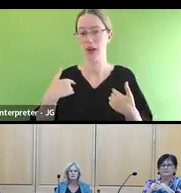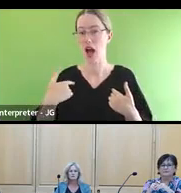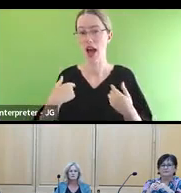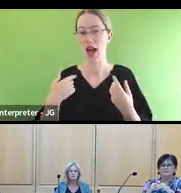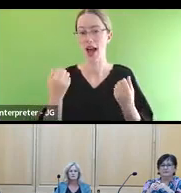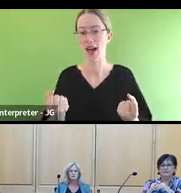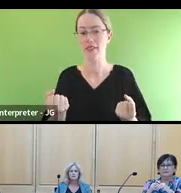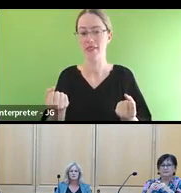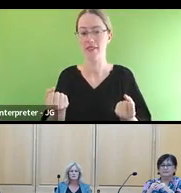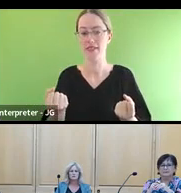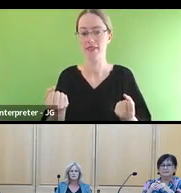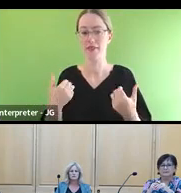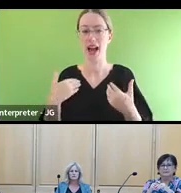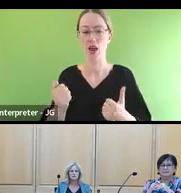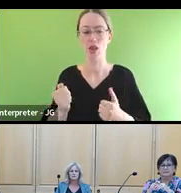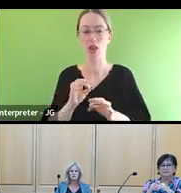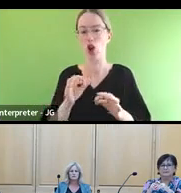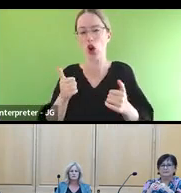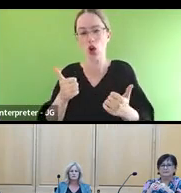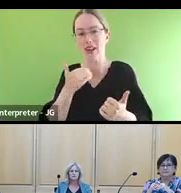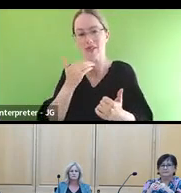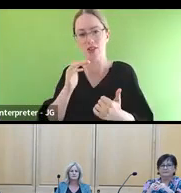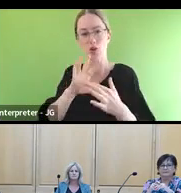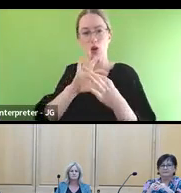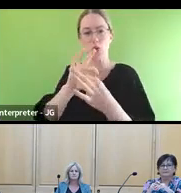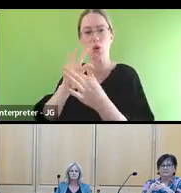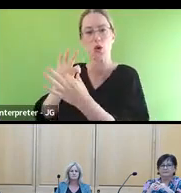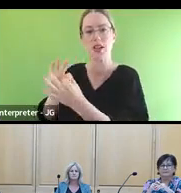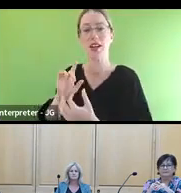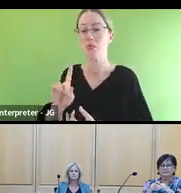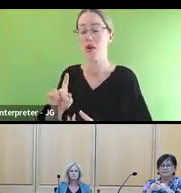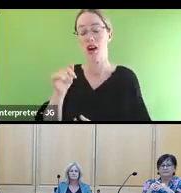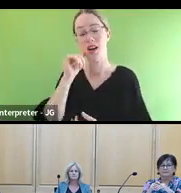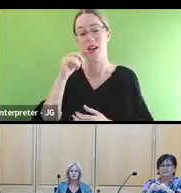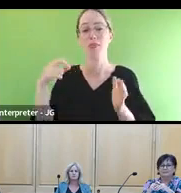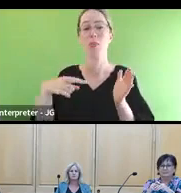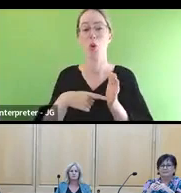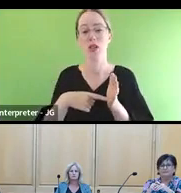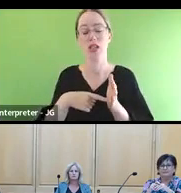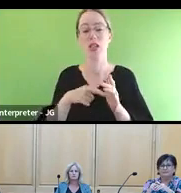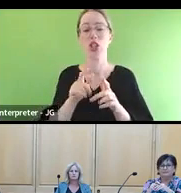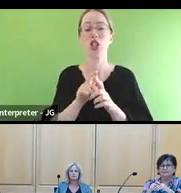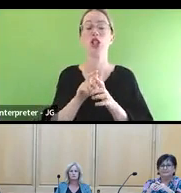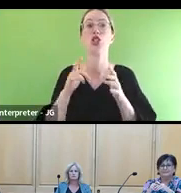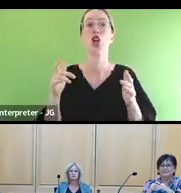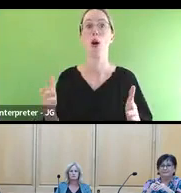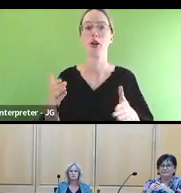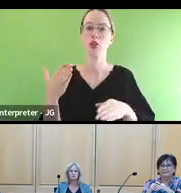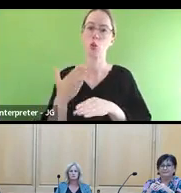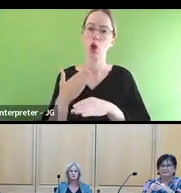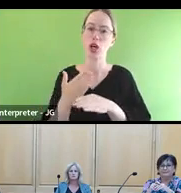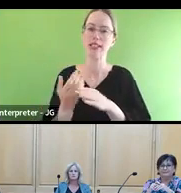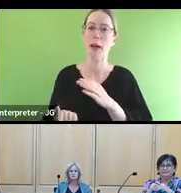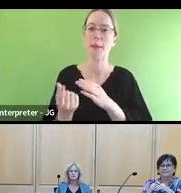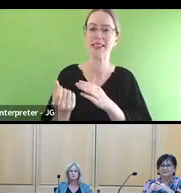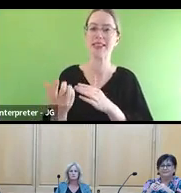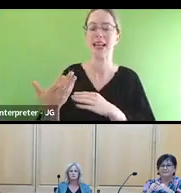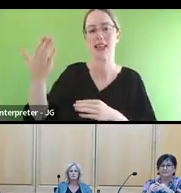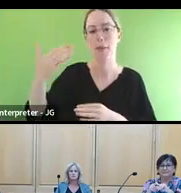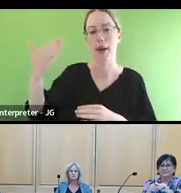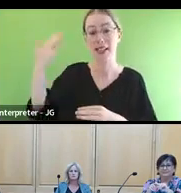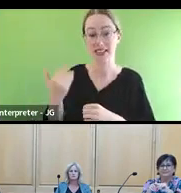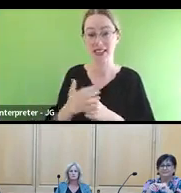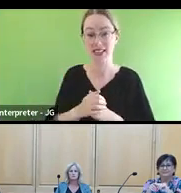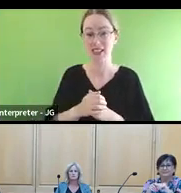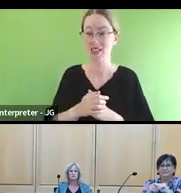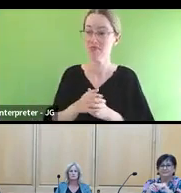have my health's not there. But I just know it's really important. There's been so much work that's been done in the past. Has it